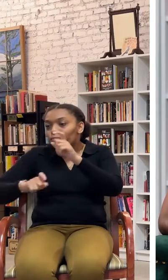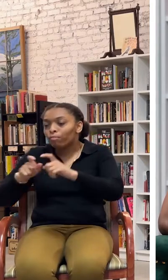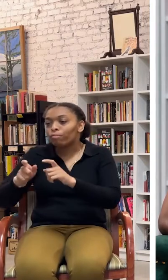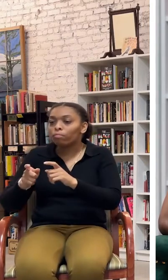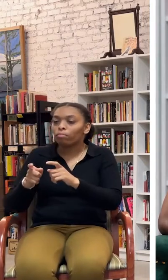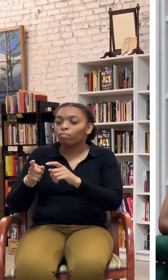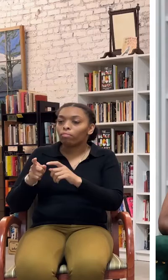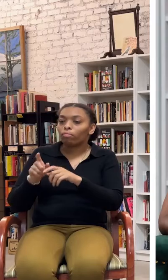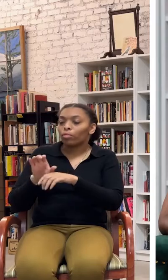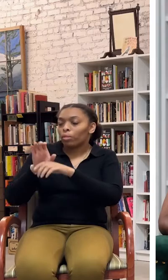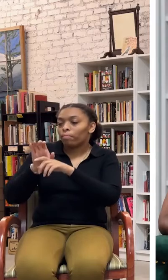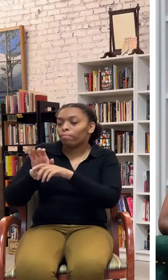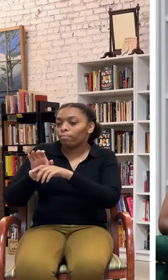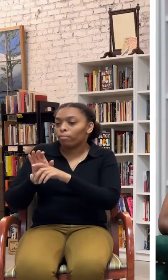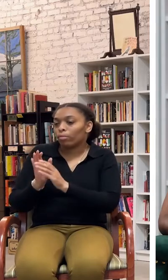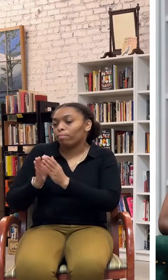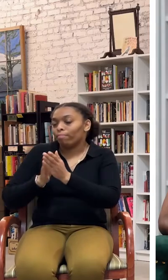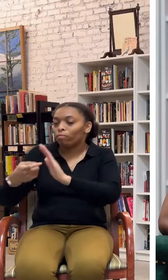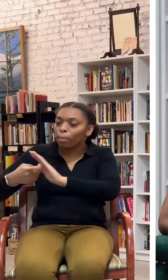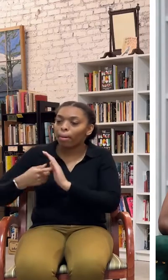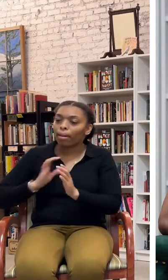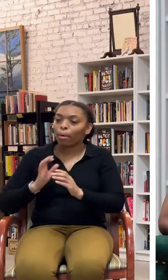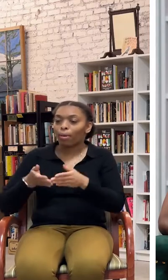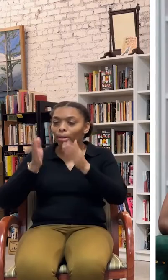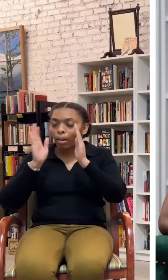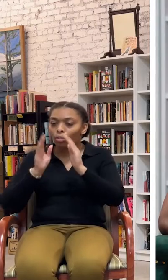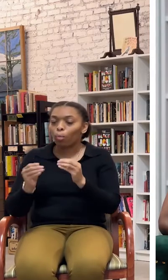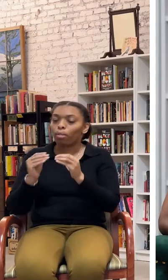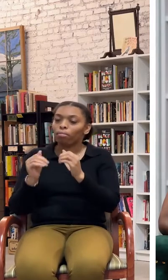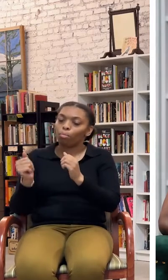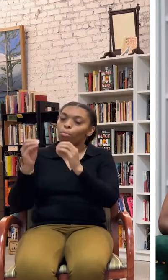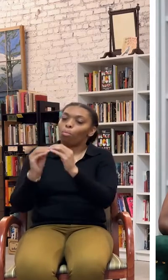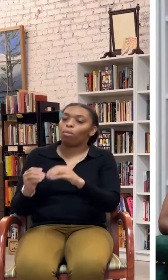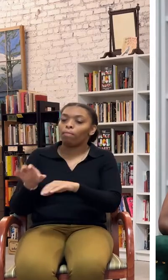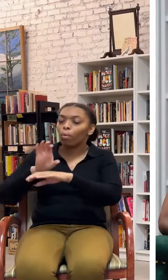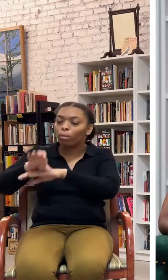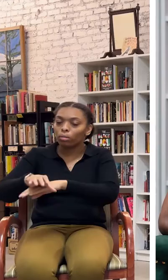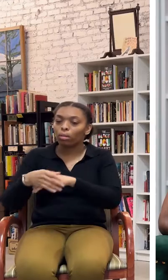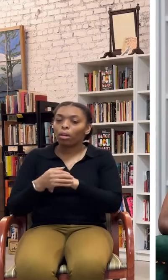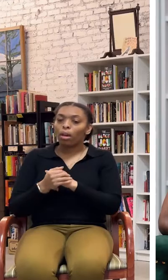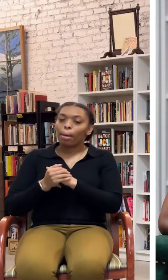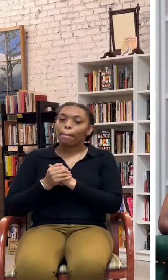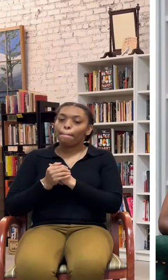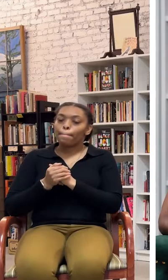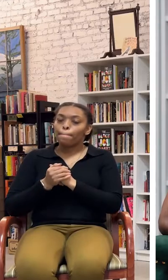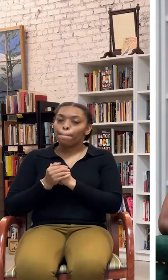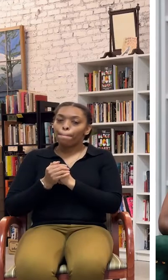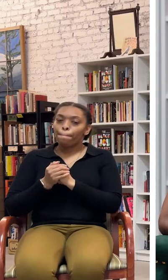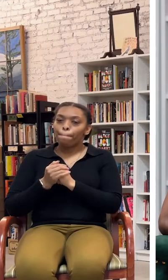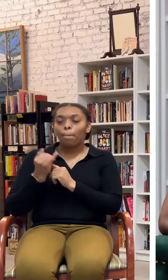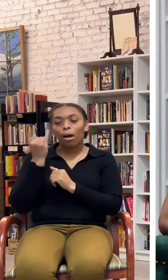more force, like more force, like material force. But if we don't have this kind